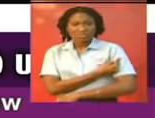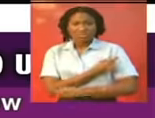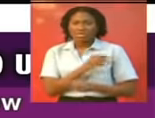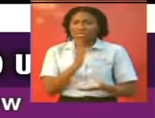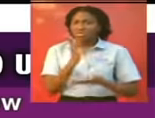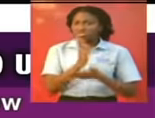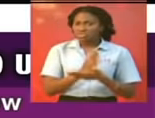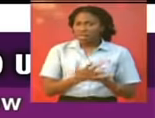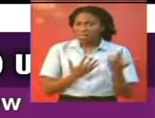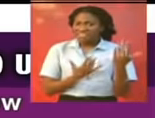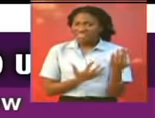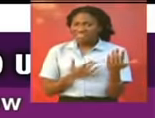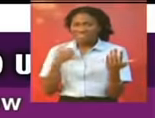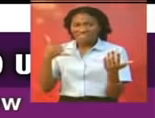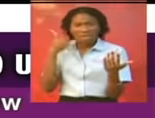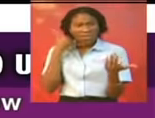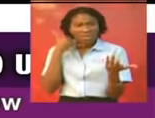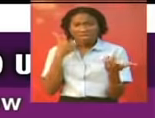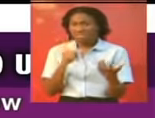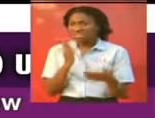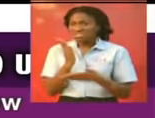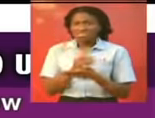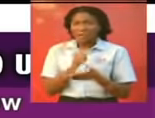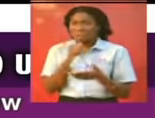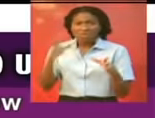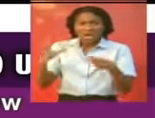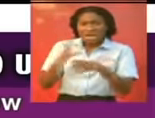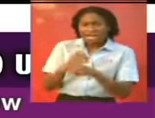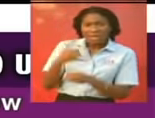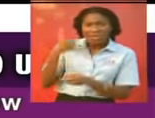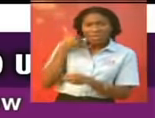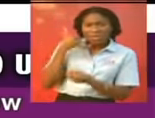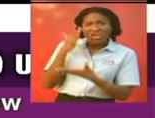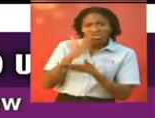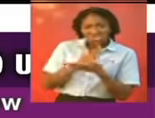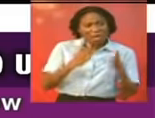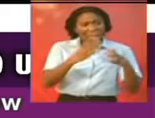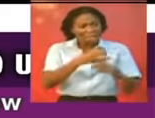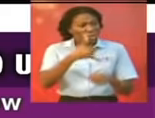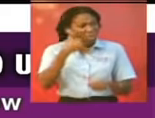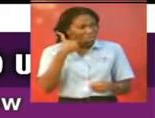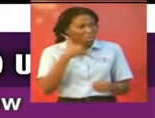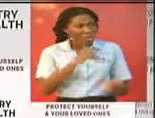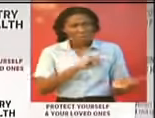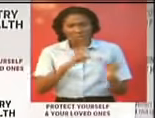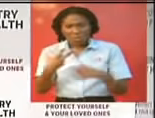are not, some are walking in. So if you can just please explain that. Thank you very much.